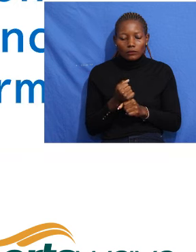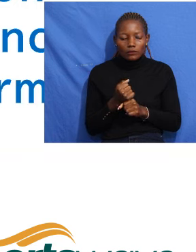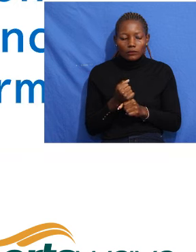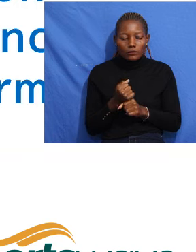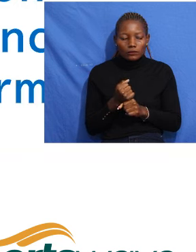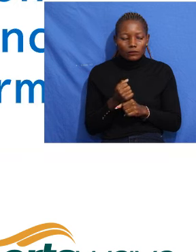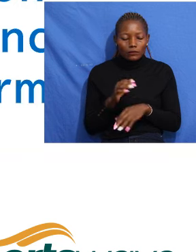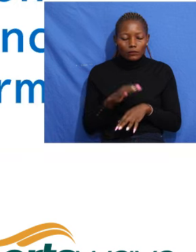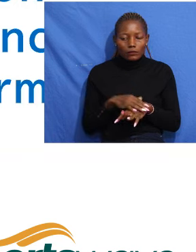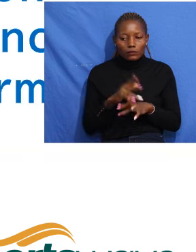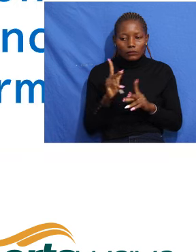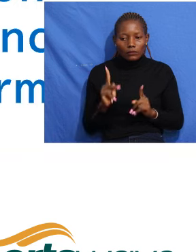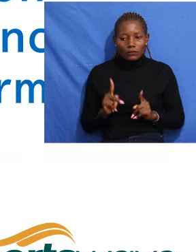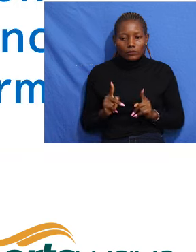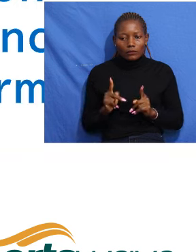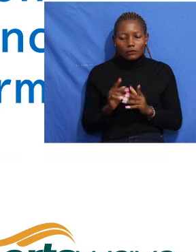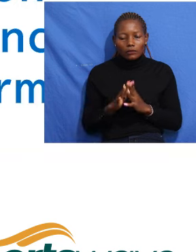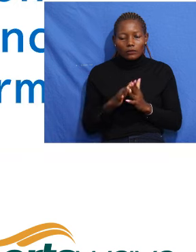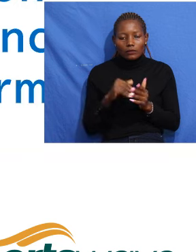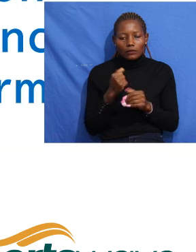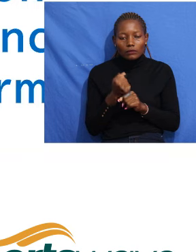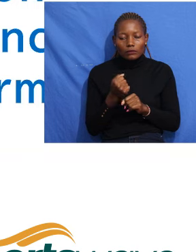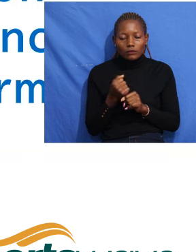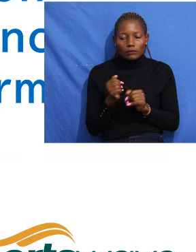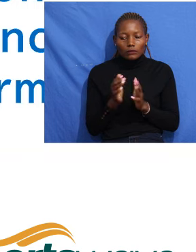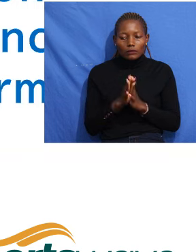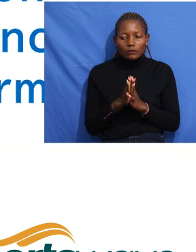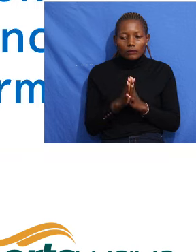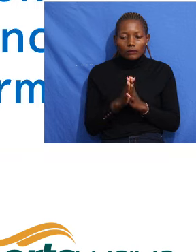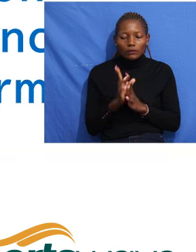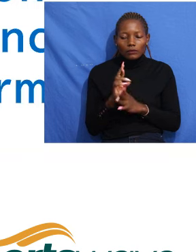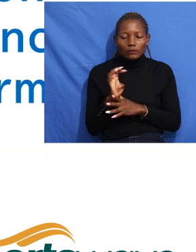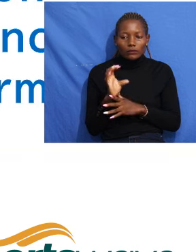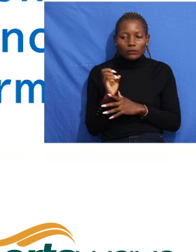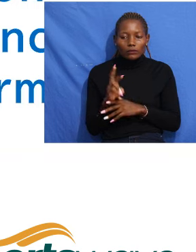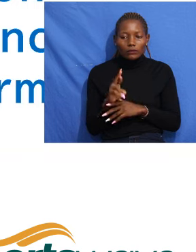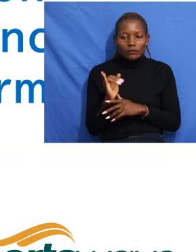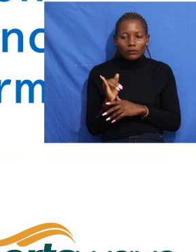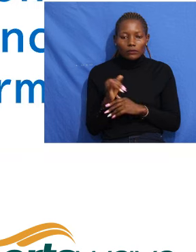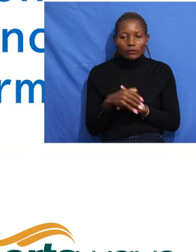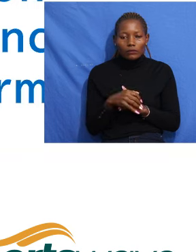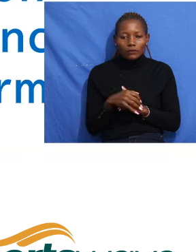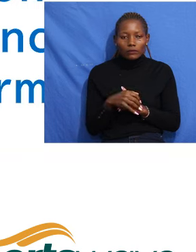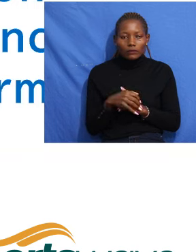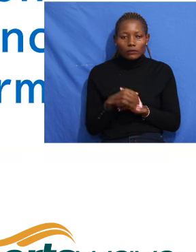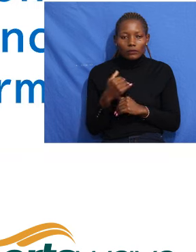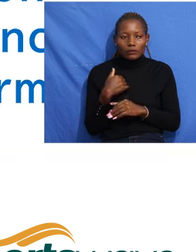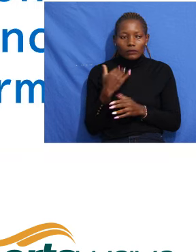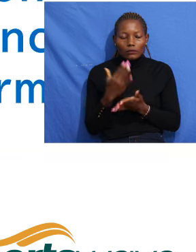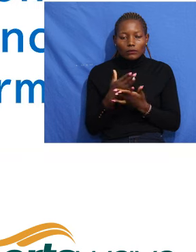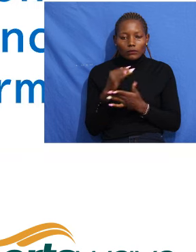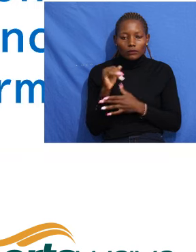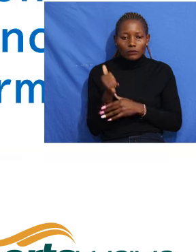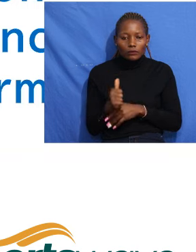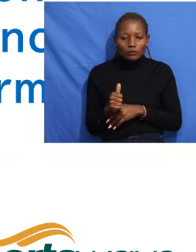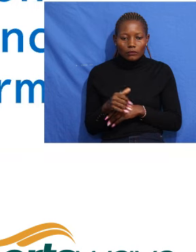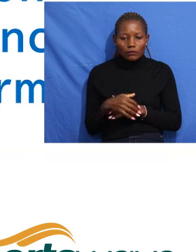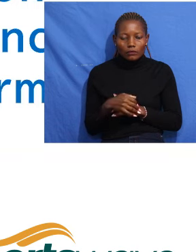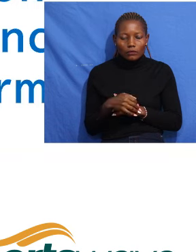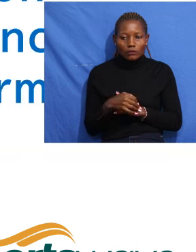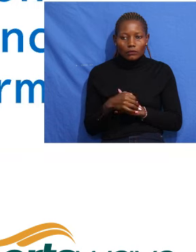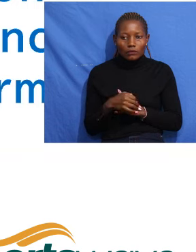physical performance, and recovery effects on physical performance hasn't been confirmed so